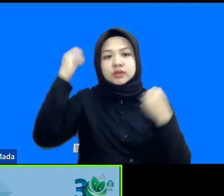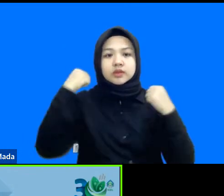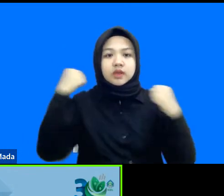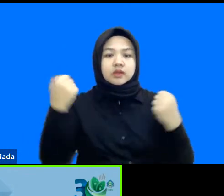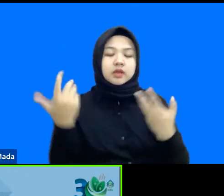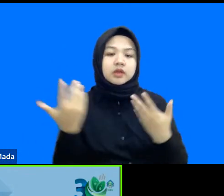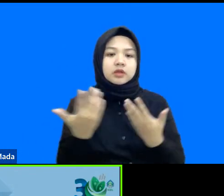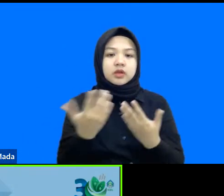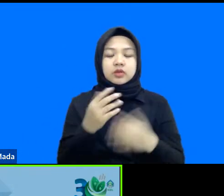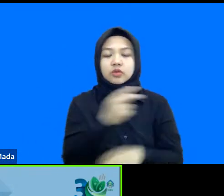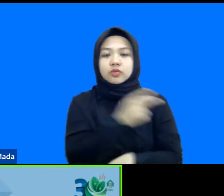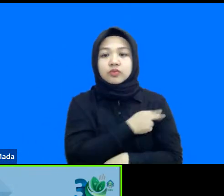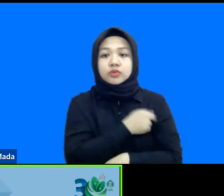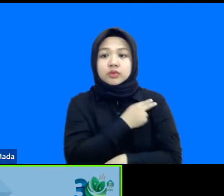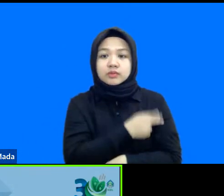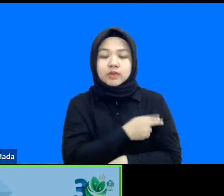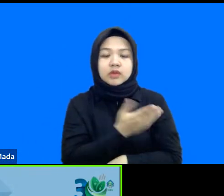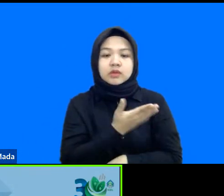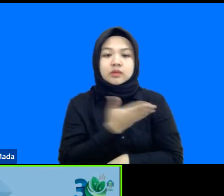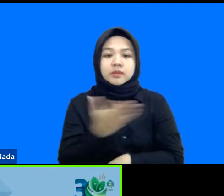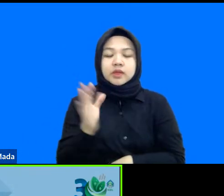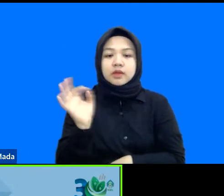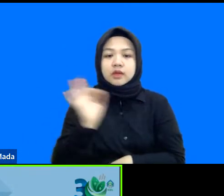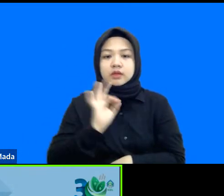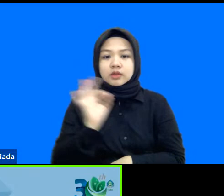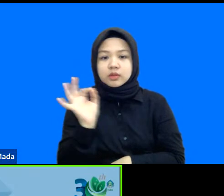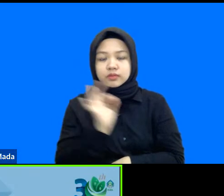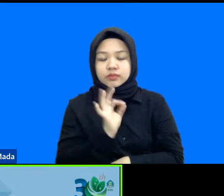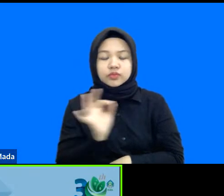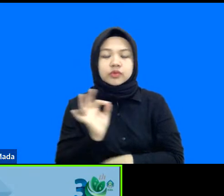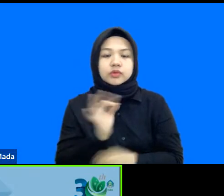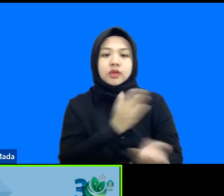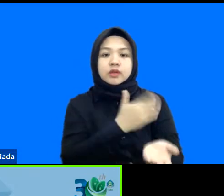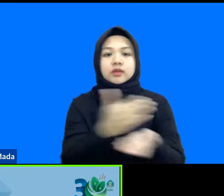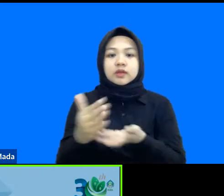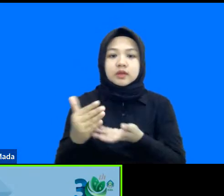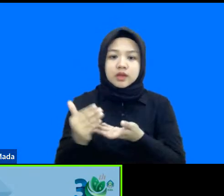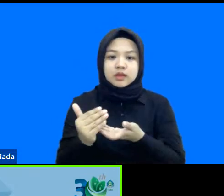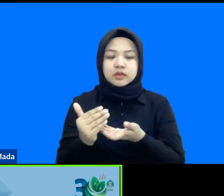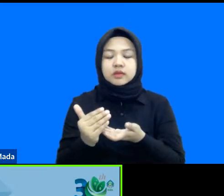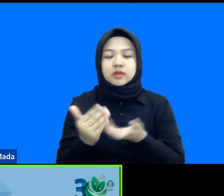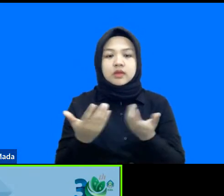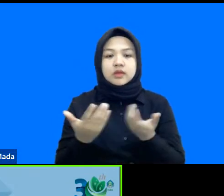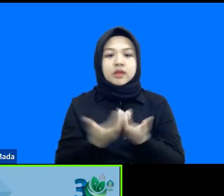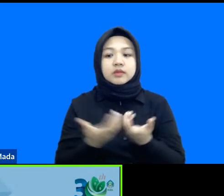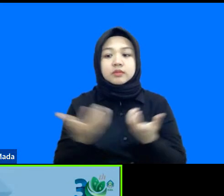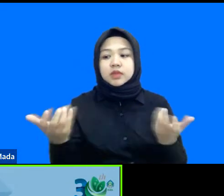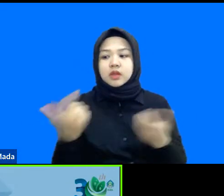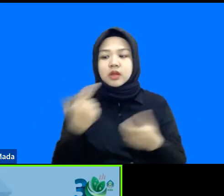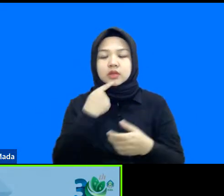this disaggregated data. How many men